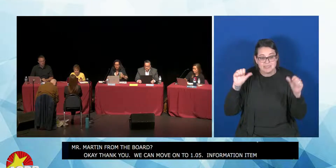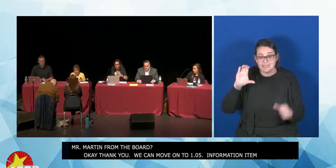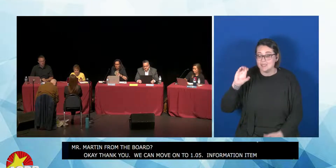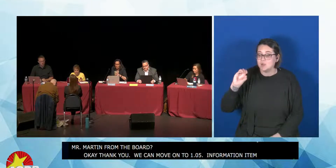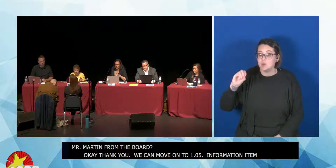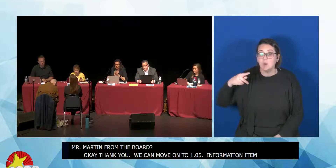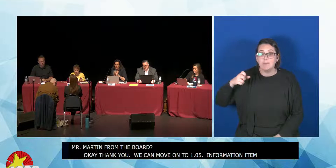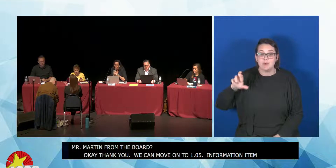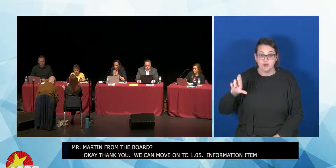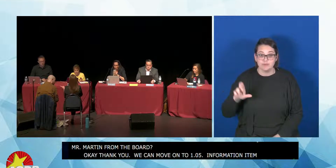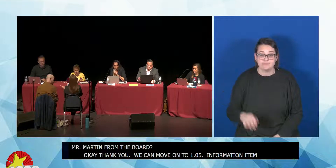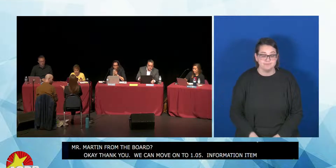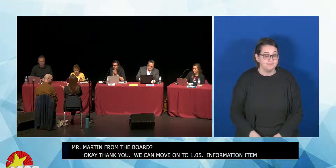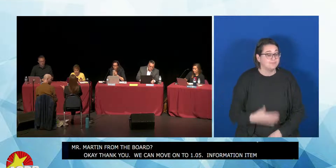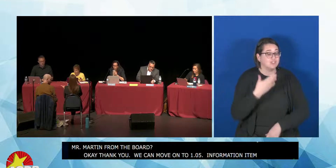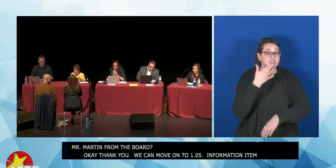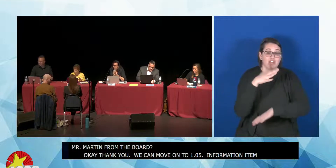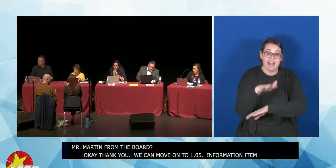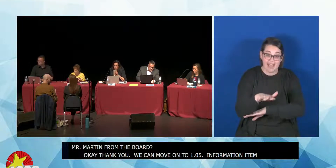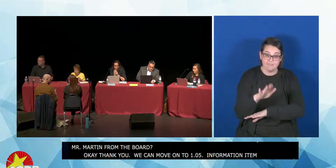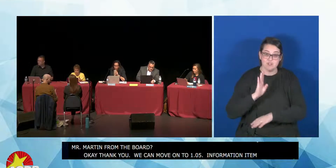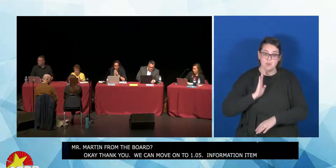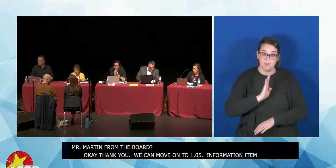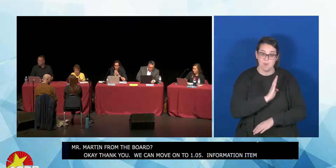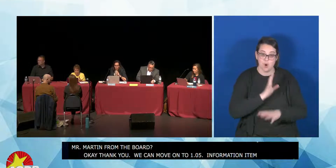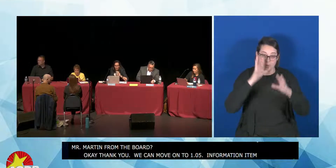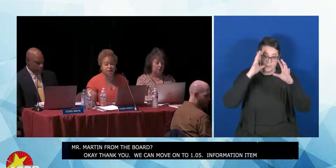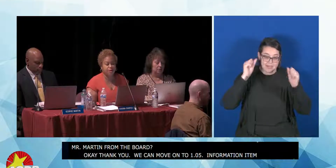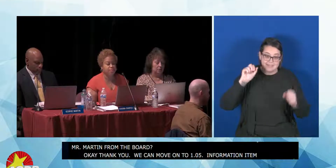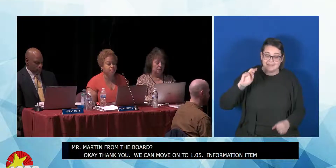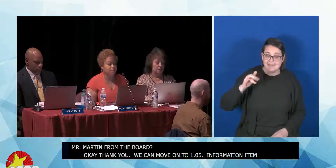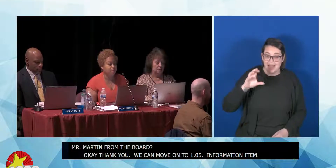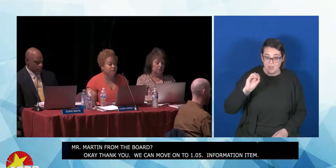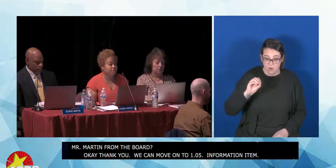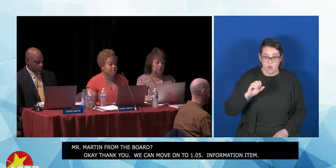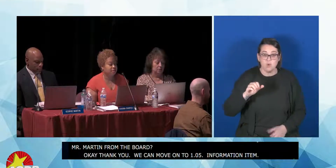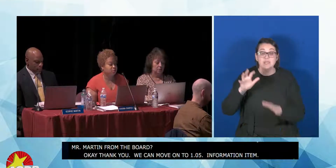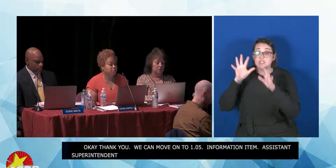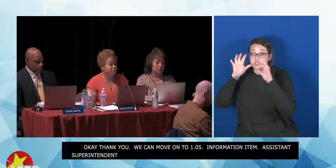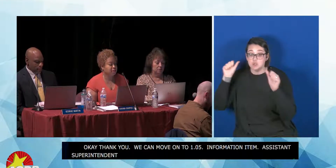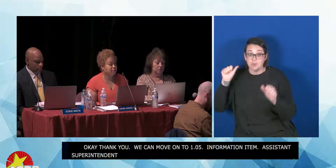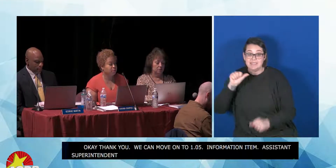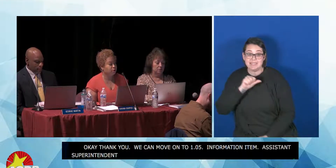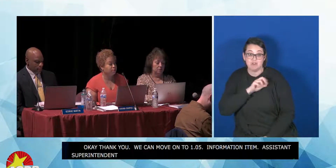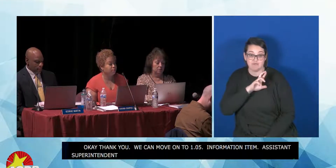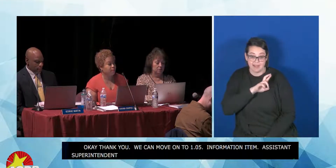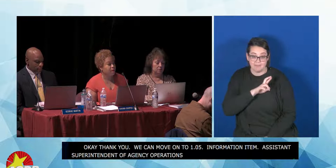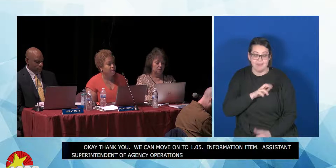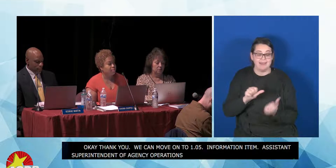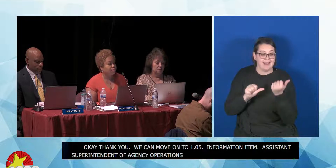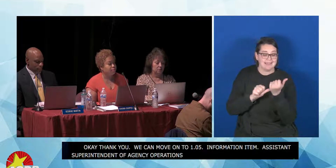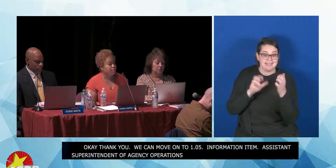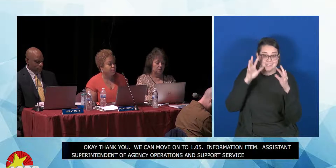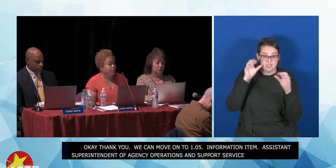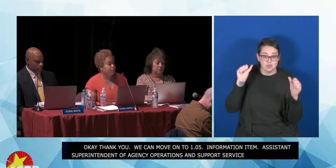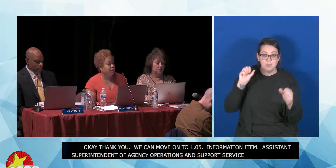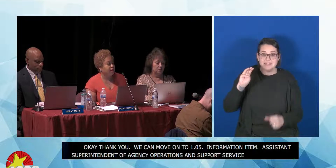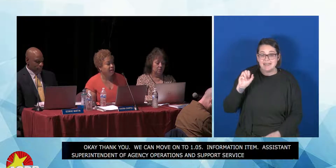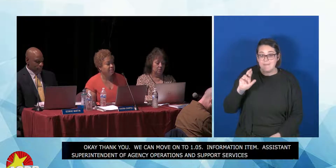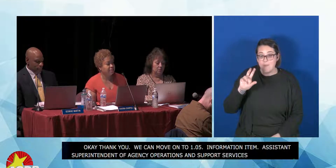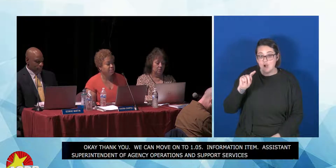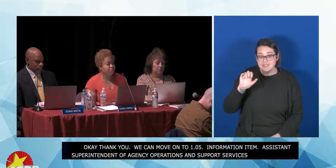Cooper. Good afternoon, Board President Nigro, Superintendent Reichman, Assistant Superintendent Martin, members of the